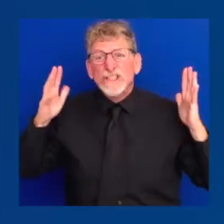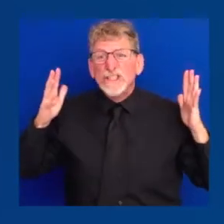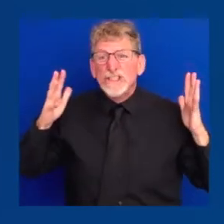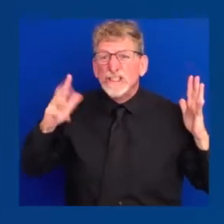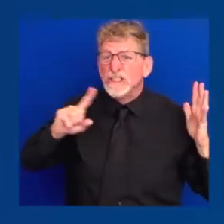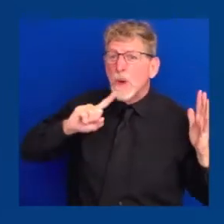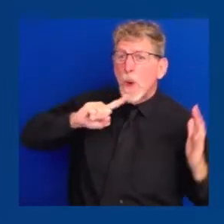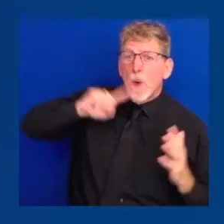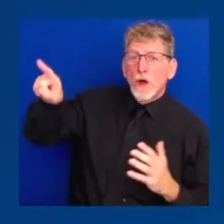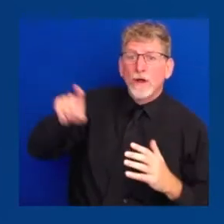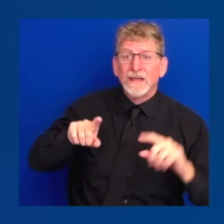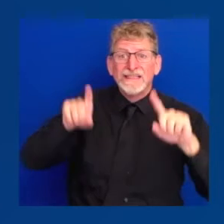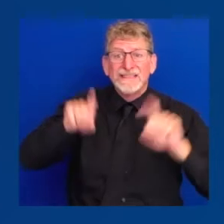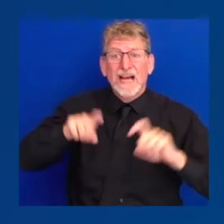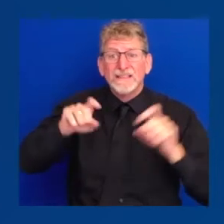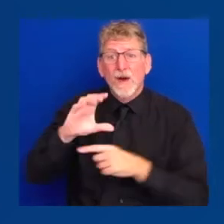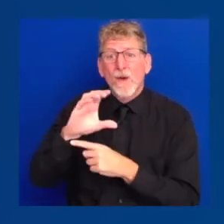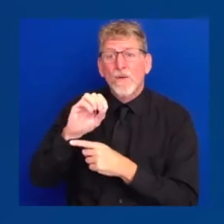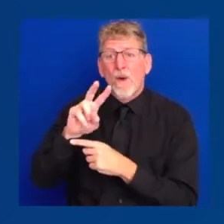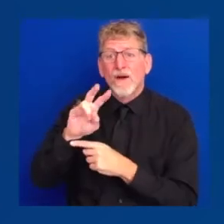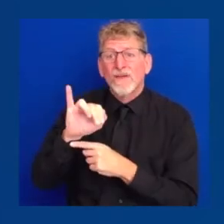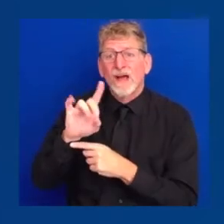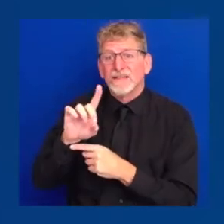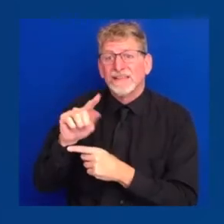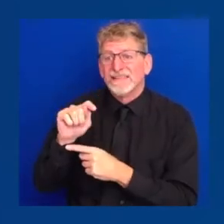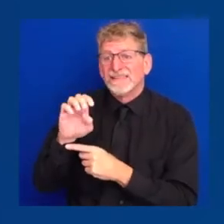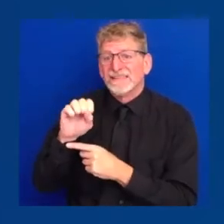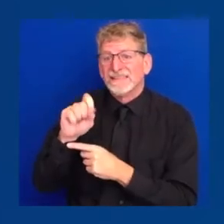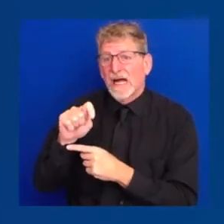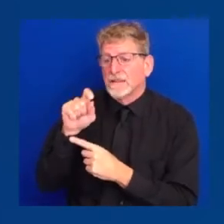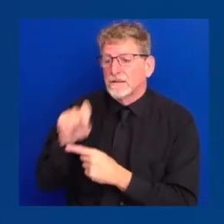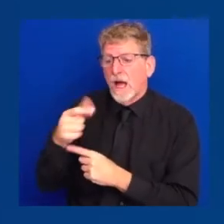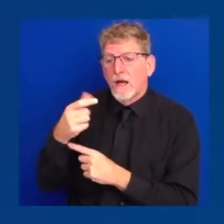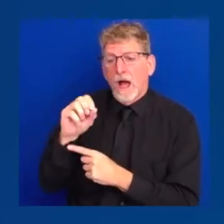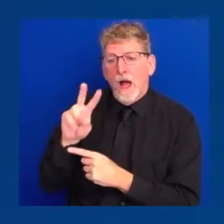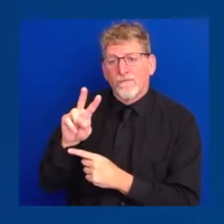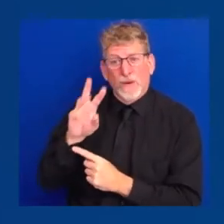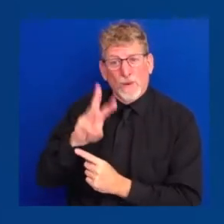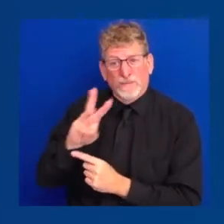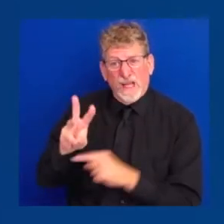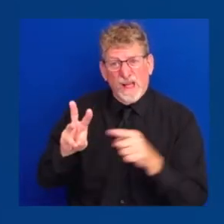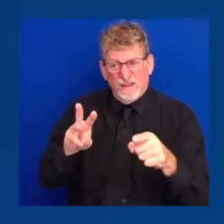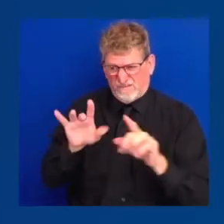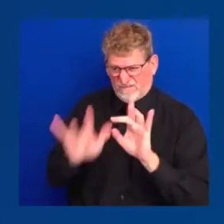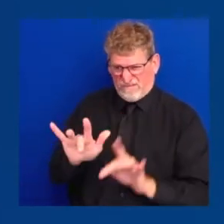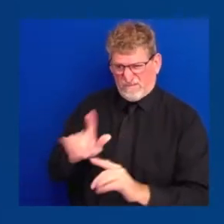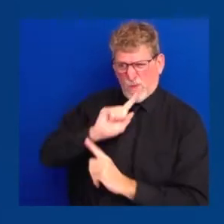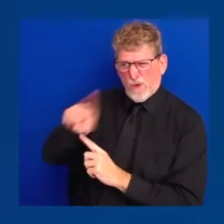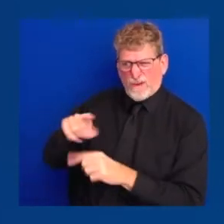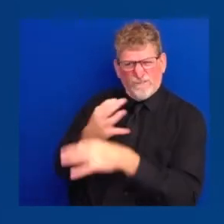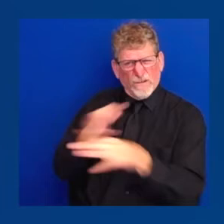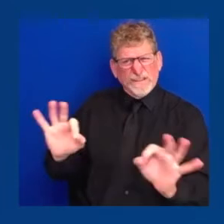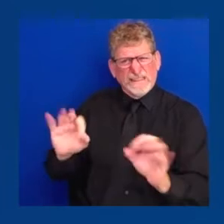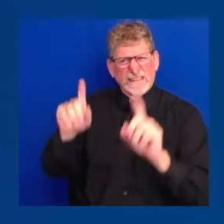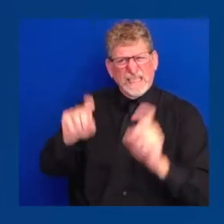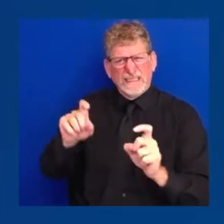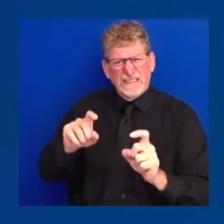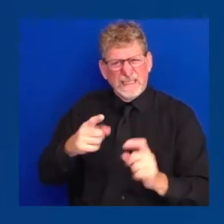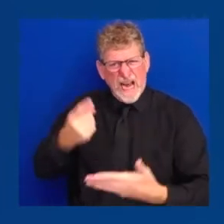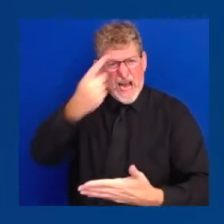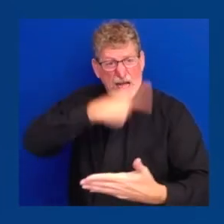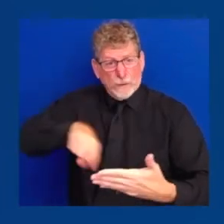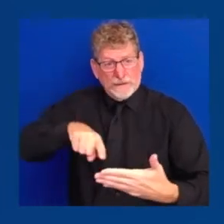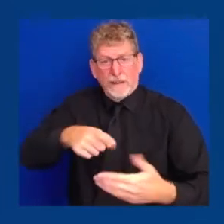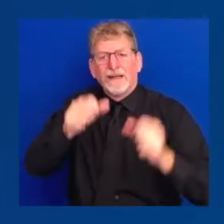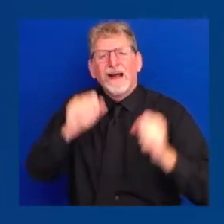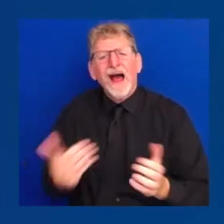wh.gov, starting next week, you'll be able to place a second order for tests delivered straight to your home.